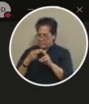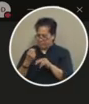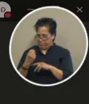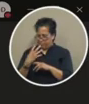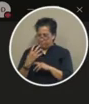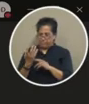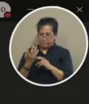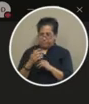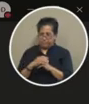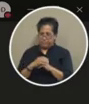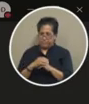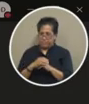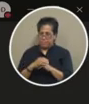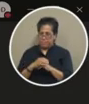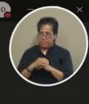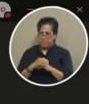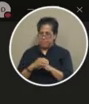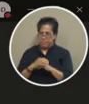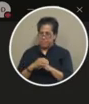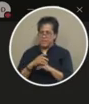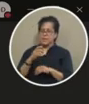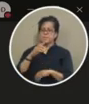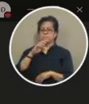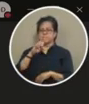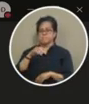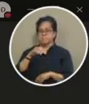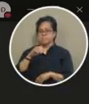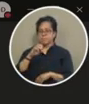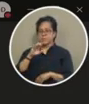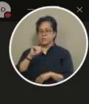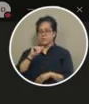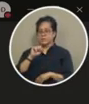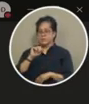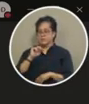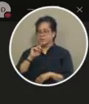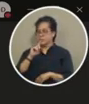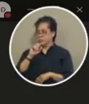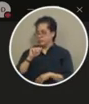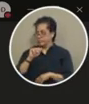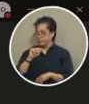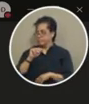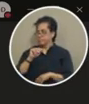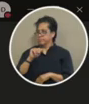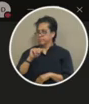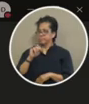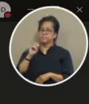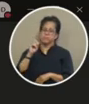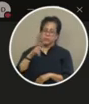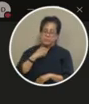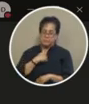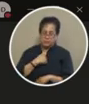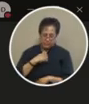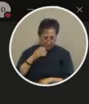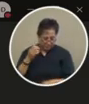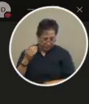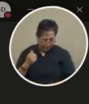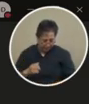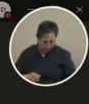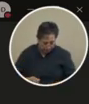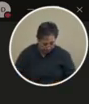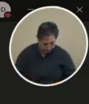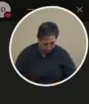up. Cassandra. Oh, this is your number, Cassandra? Yes. Okay, sorry. All right, go